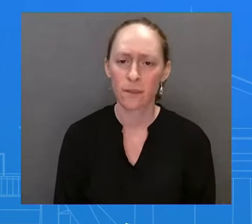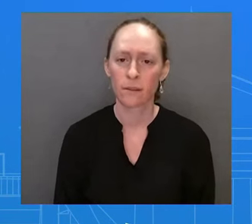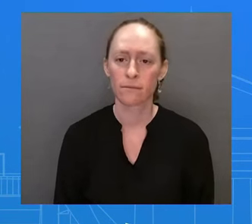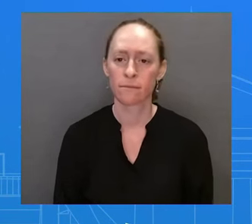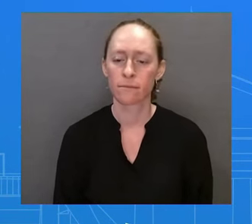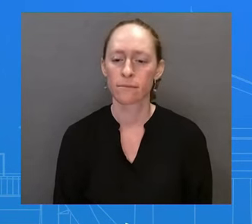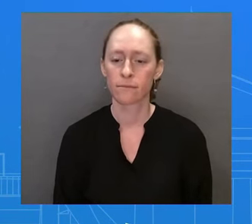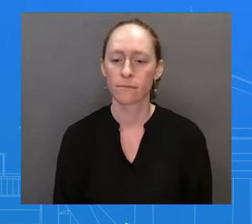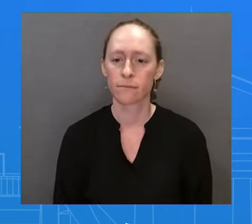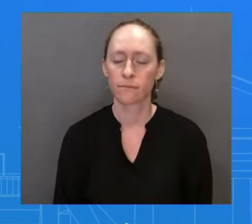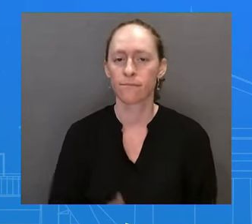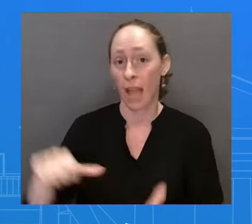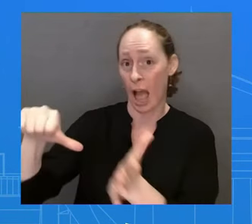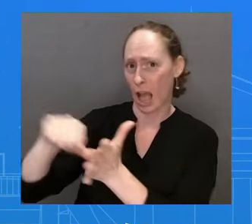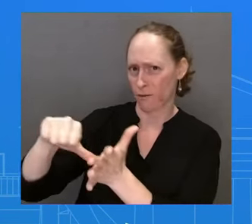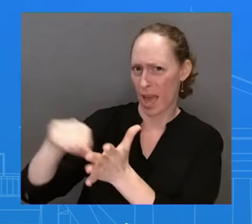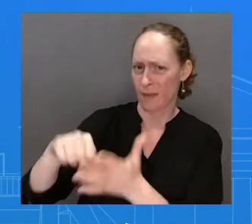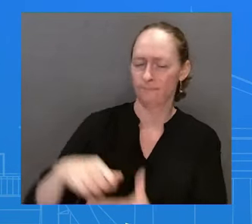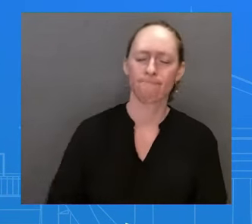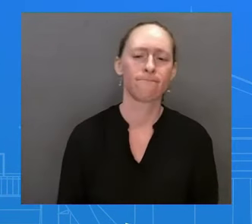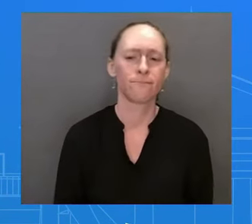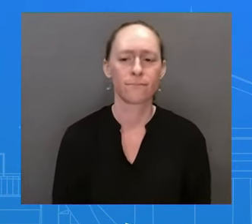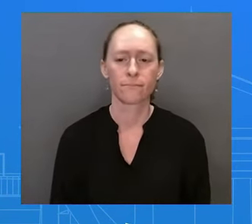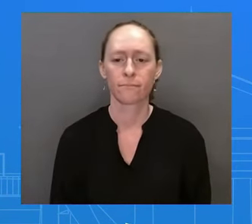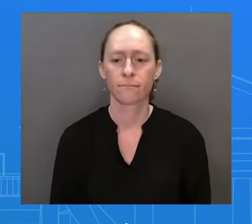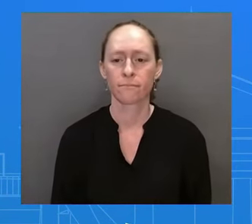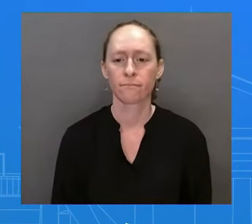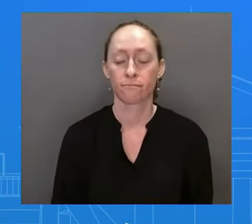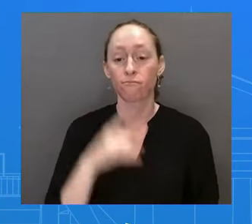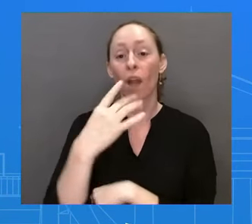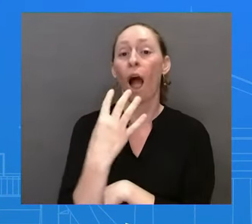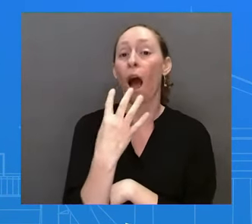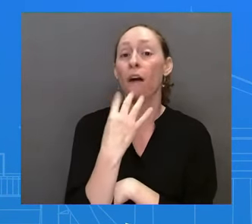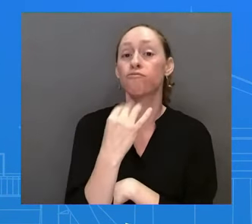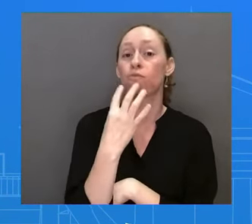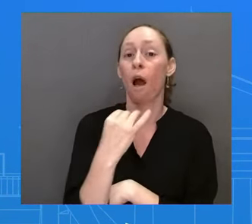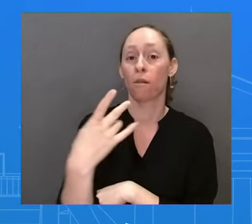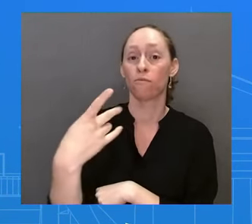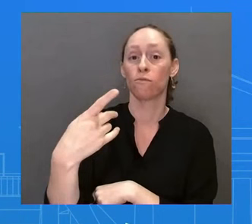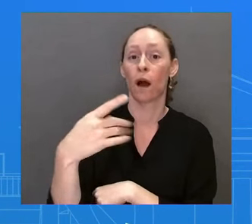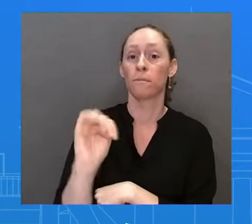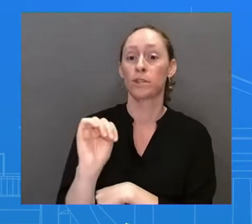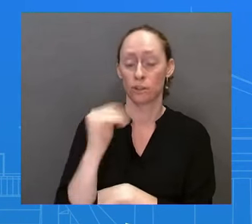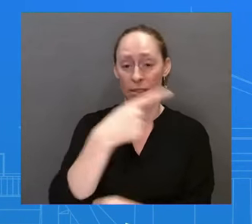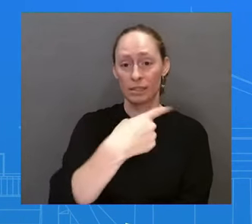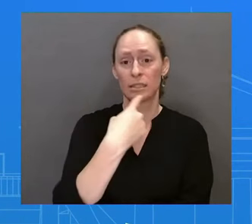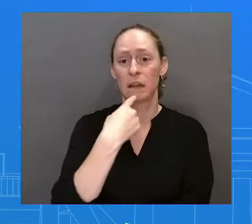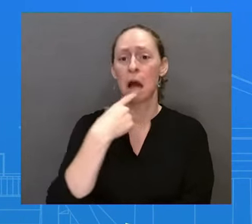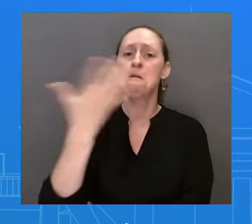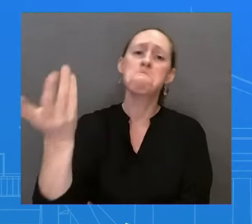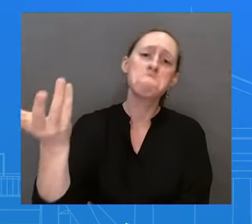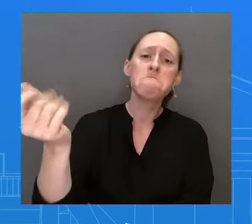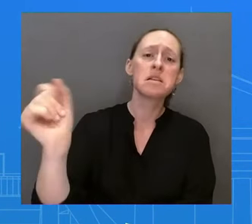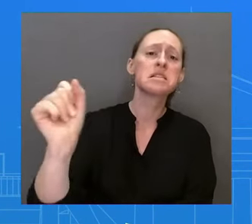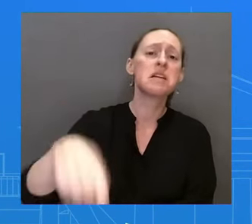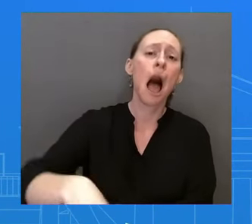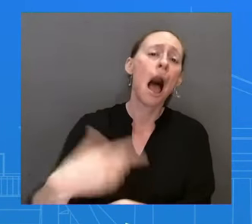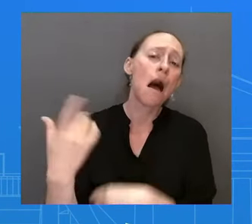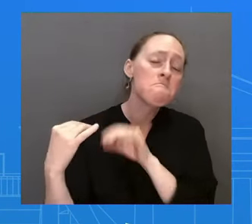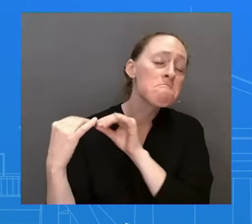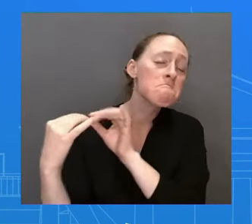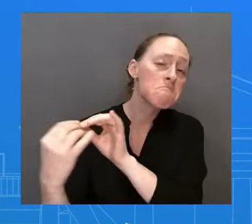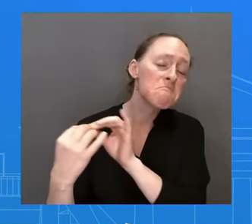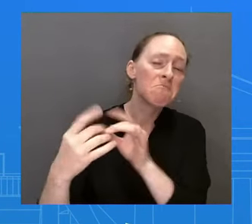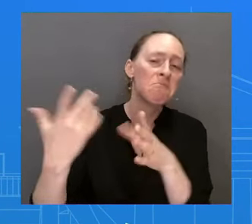Prime Minister is saying that any potential deal between the administration and Iran is not going to be binding for Israel. I know the White